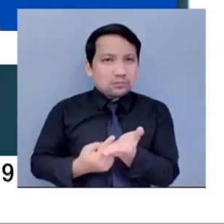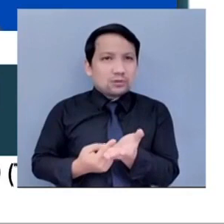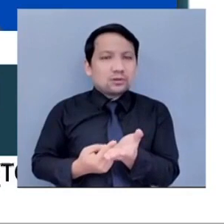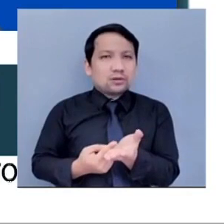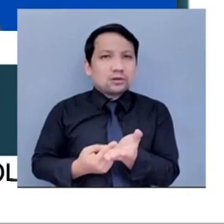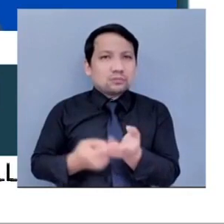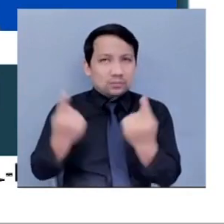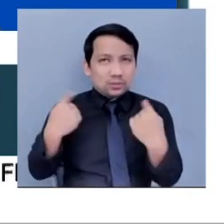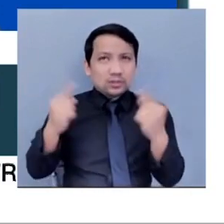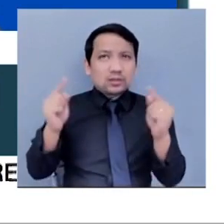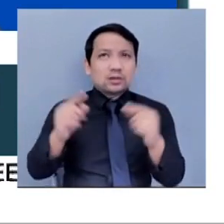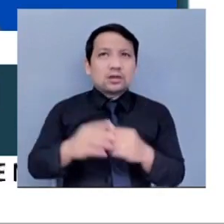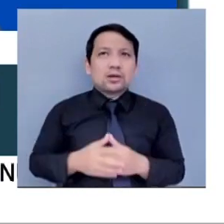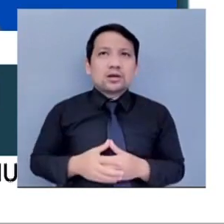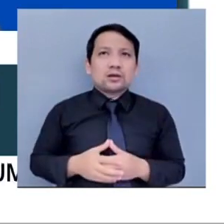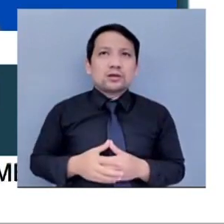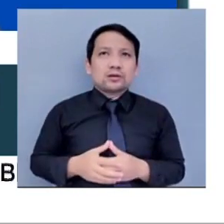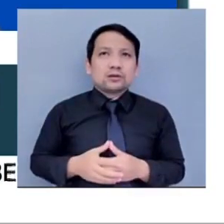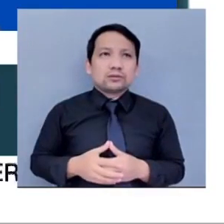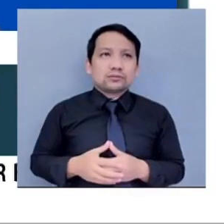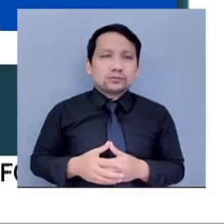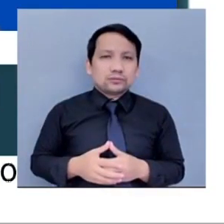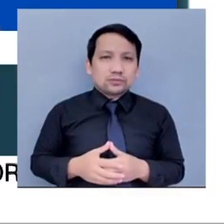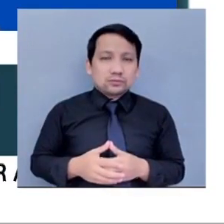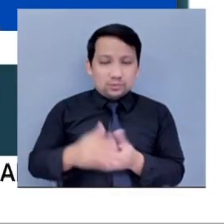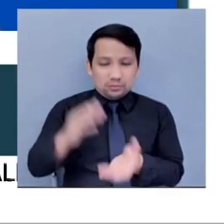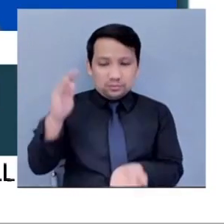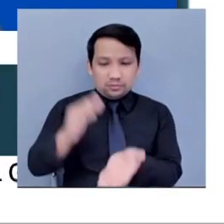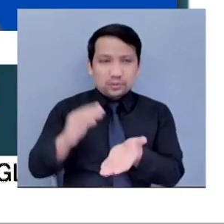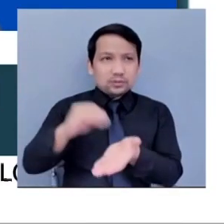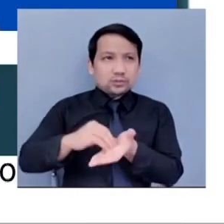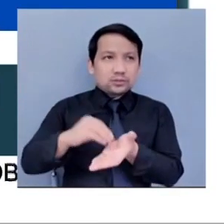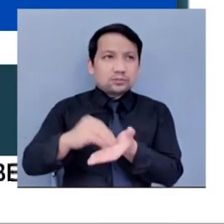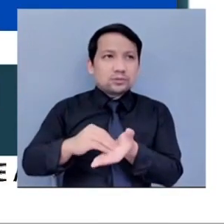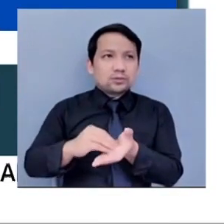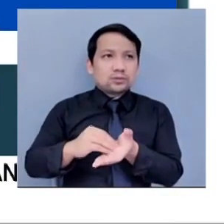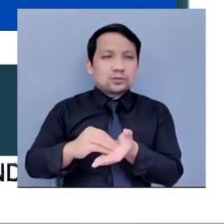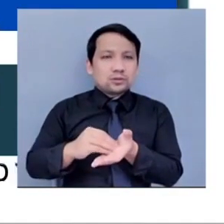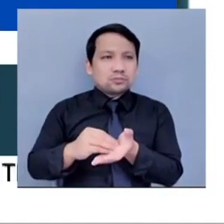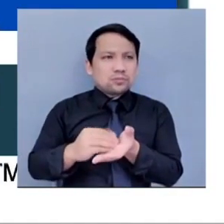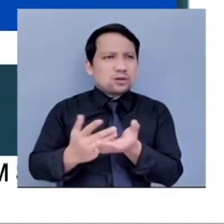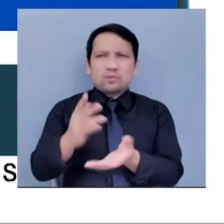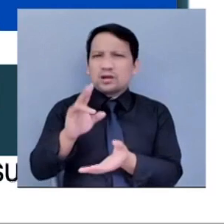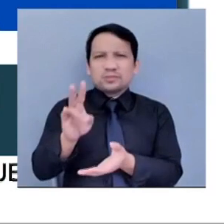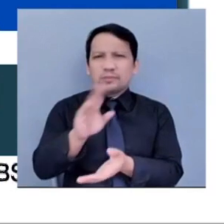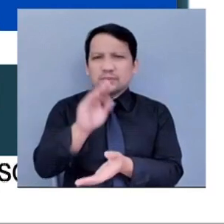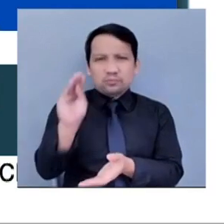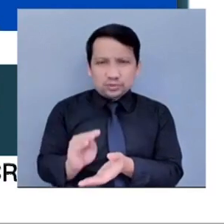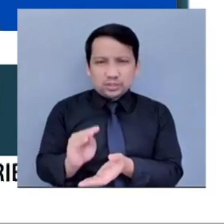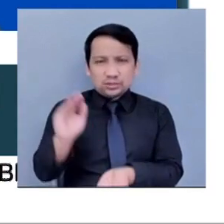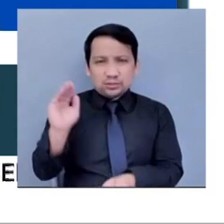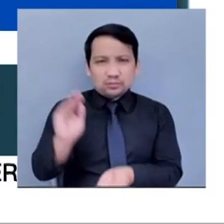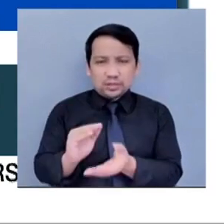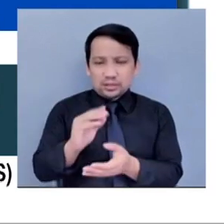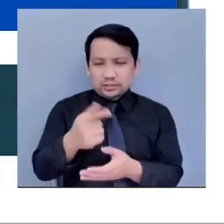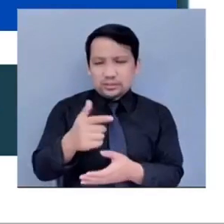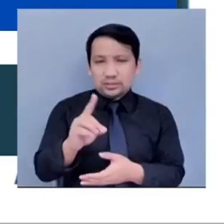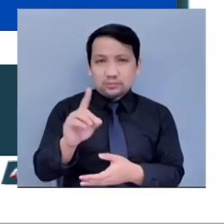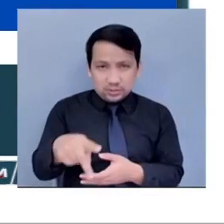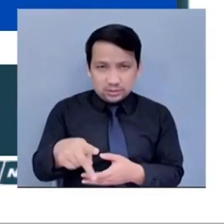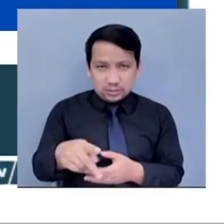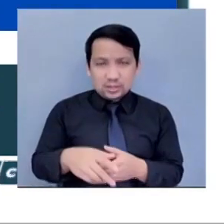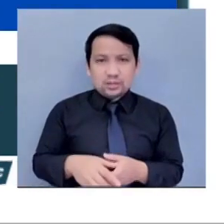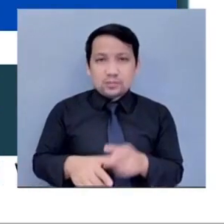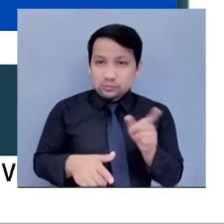successfully. They were able to bring down the debt-to-GDP ratio from more than 70% of GDP almost 20 years